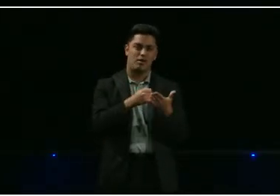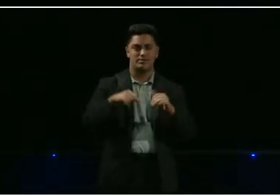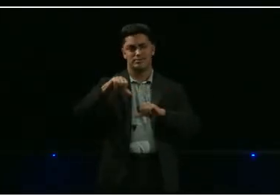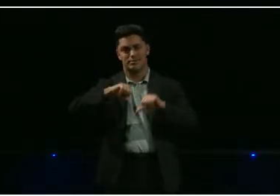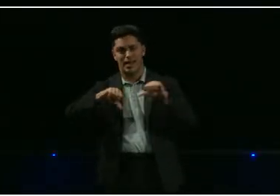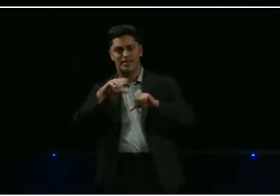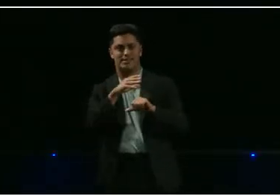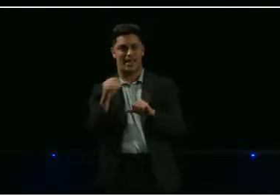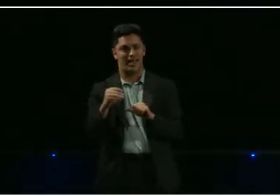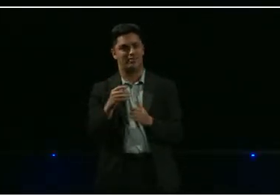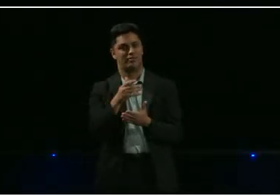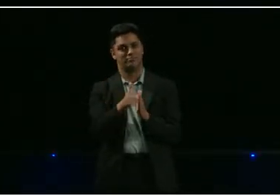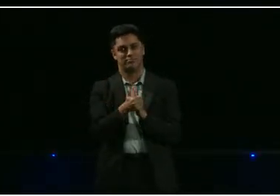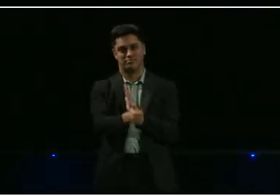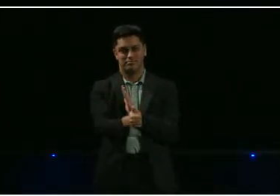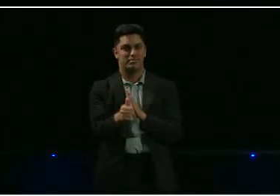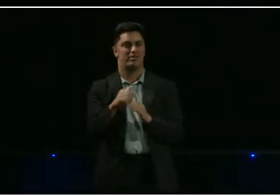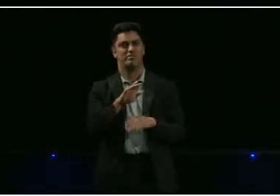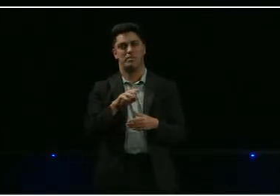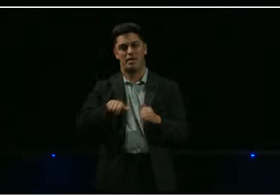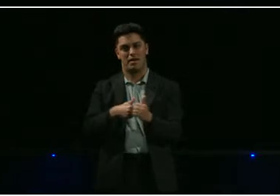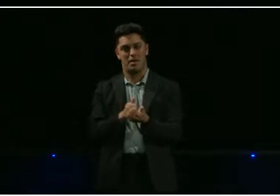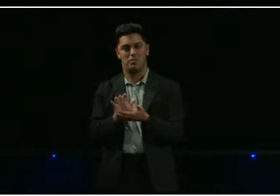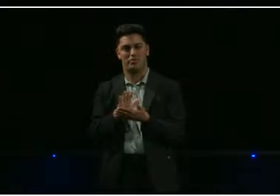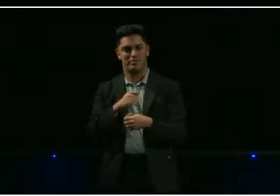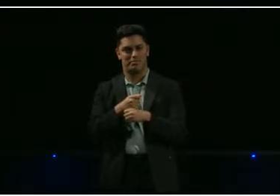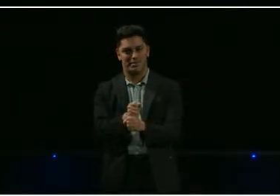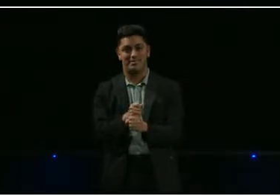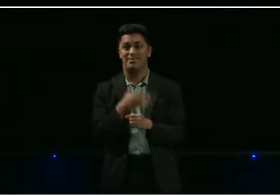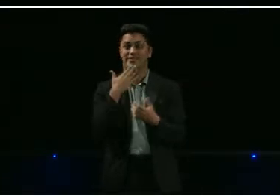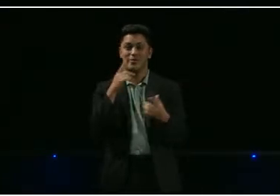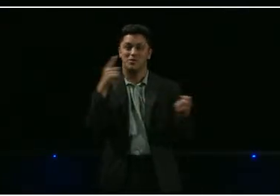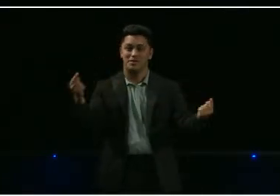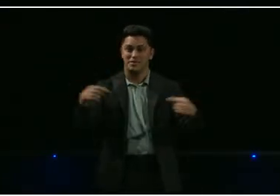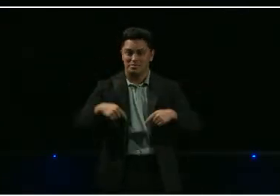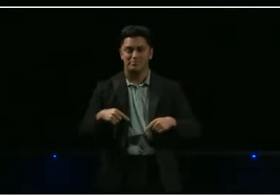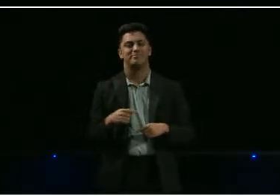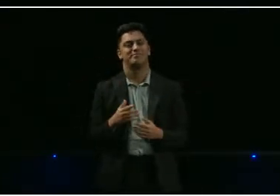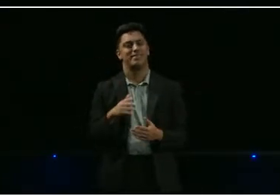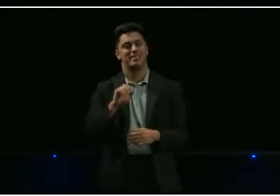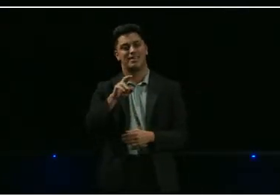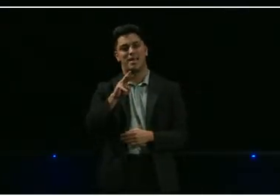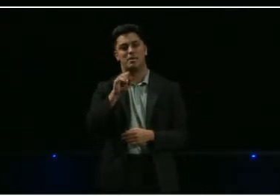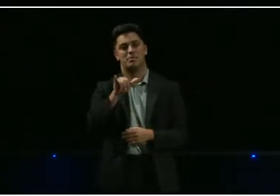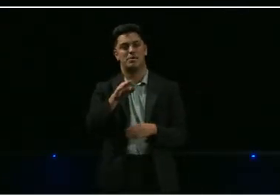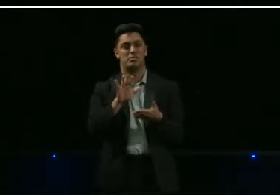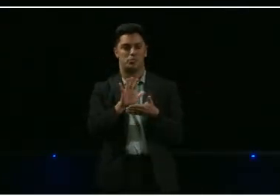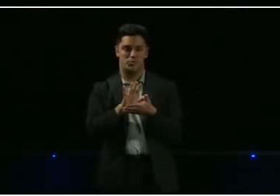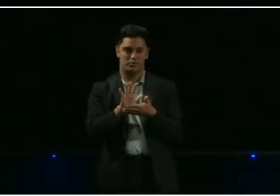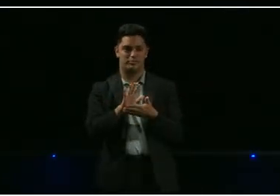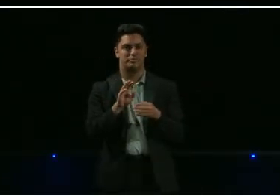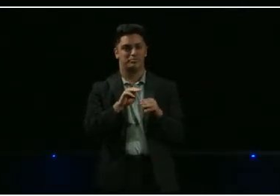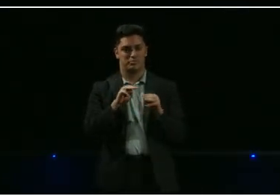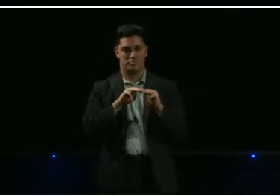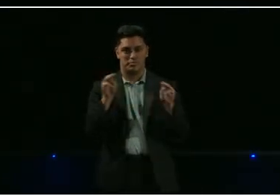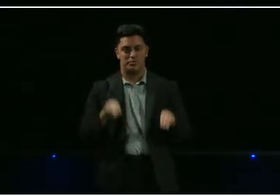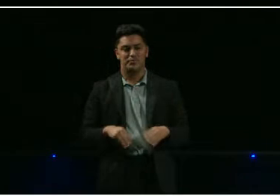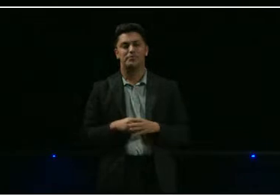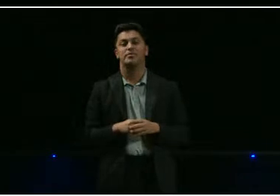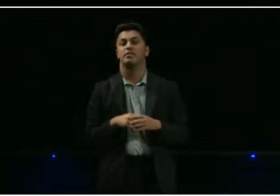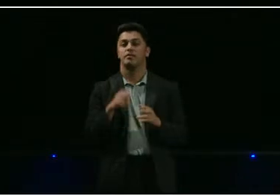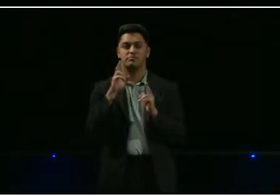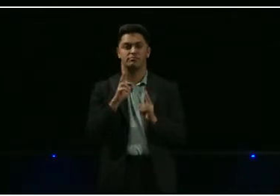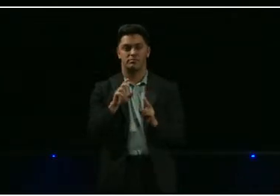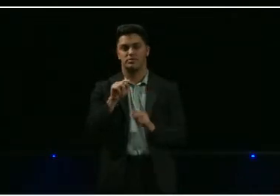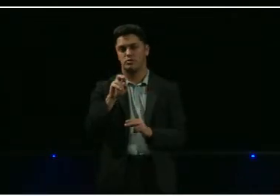science, and the artistry of movie making. Thank you for coming. The Academy Museum of Motion Pictures acknowledges the Tongva people as